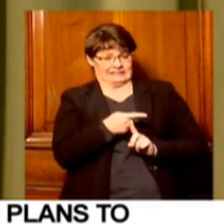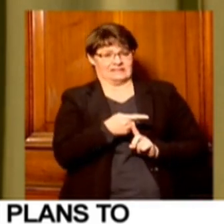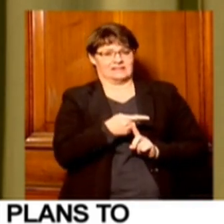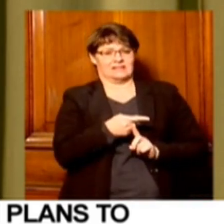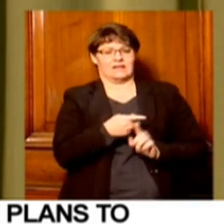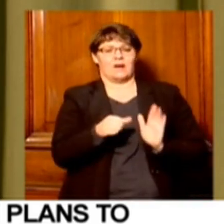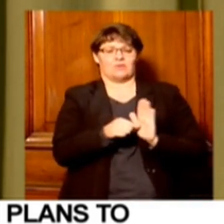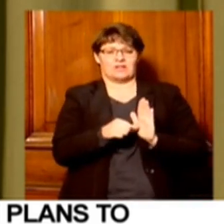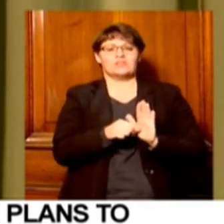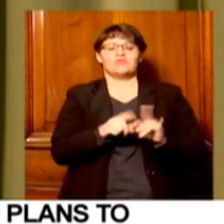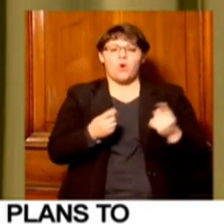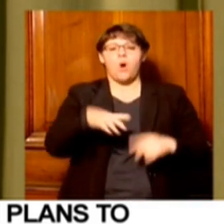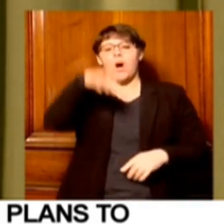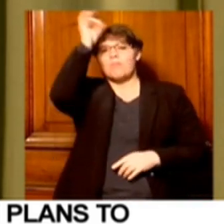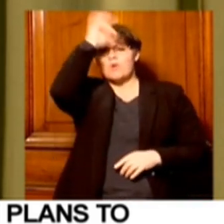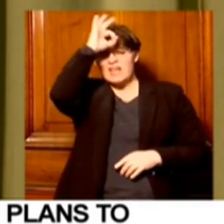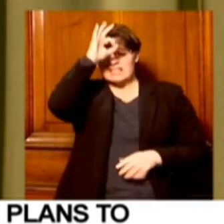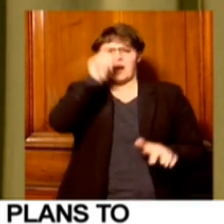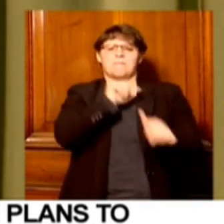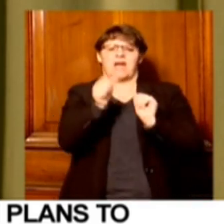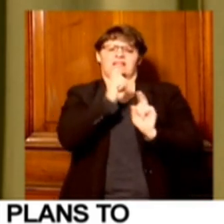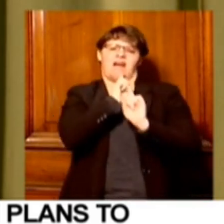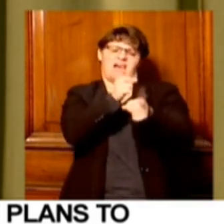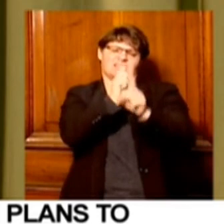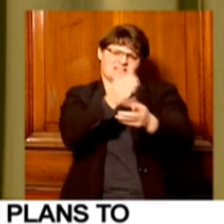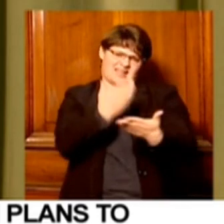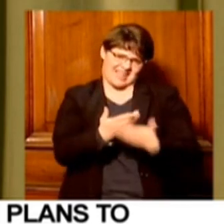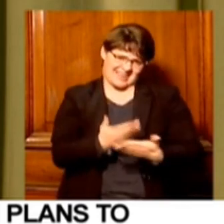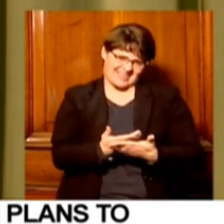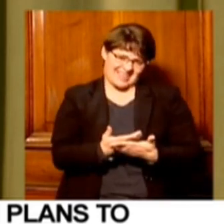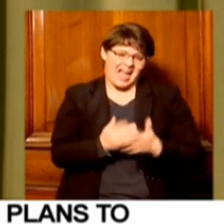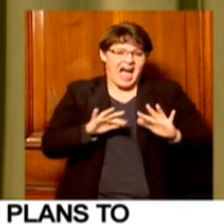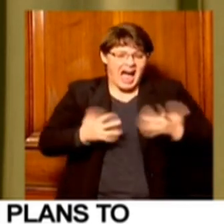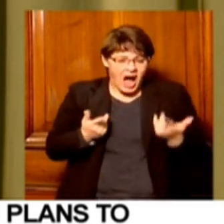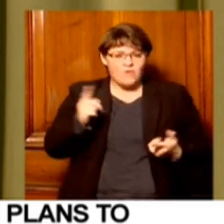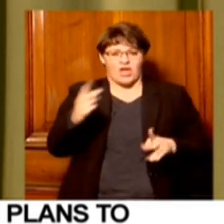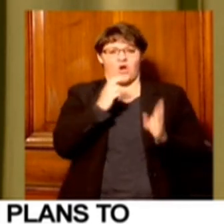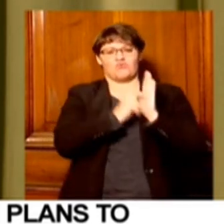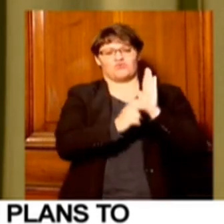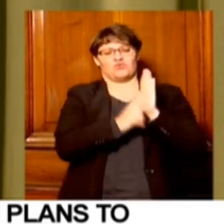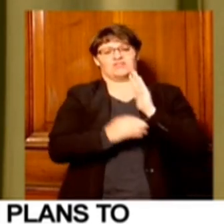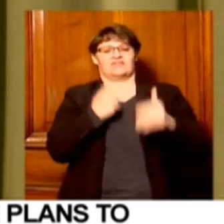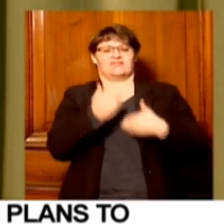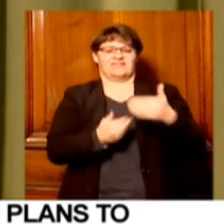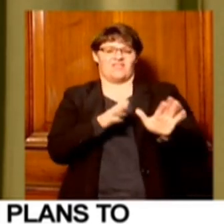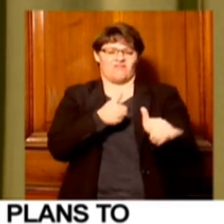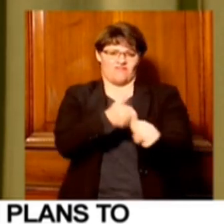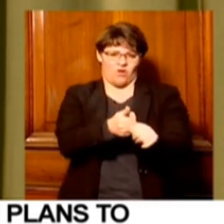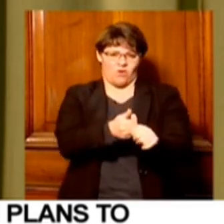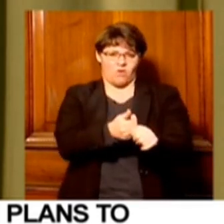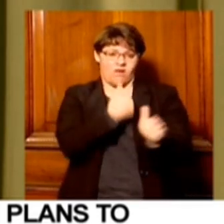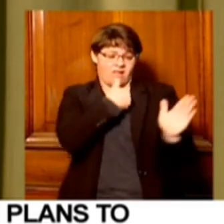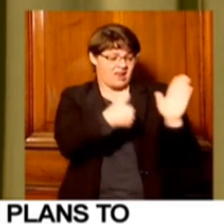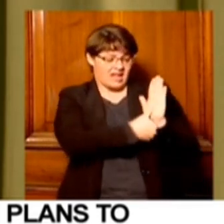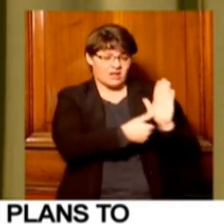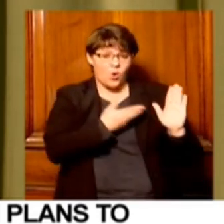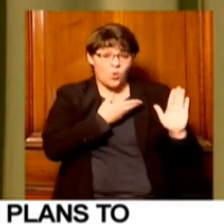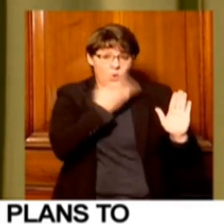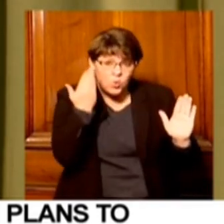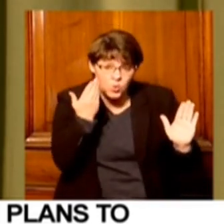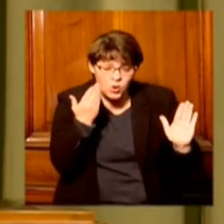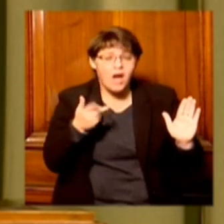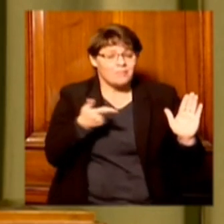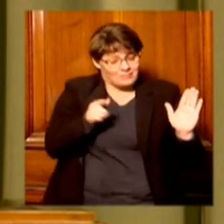I think police will answer better as to how they handle those that are there and those that do not